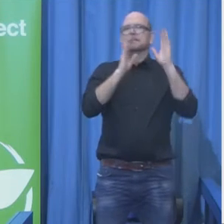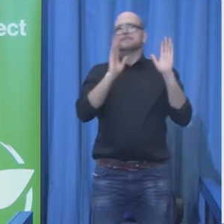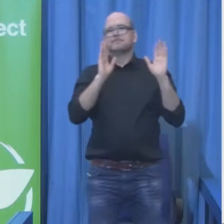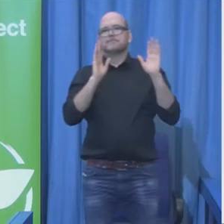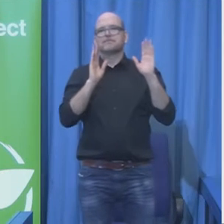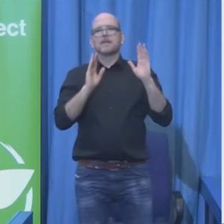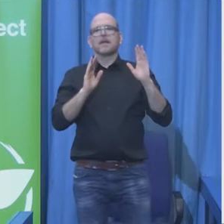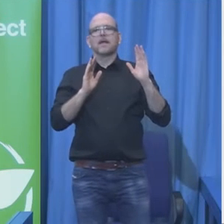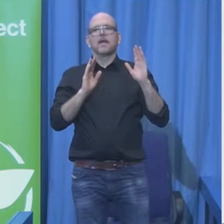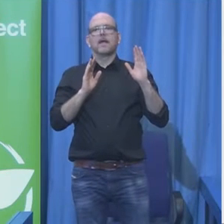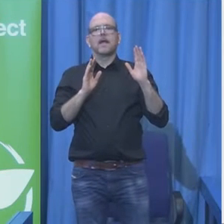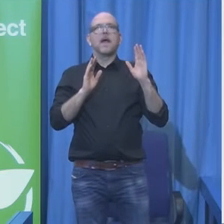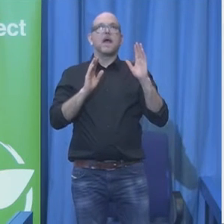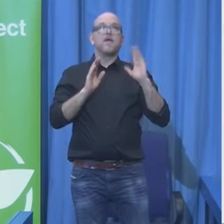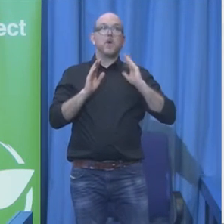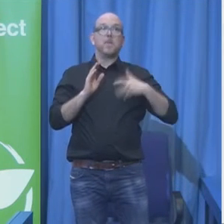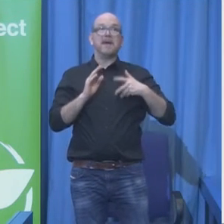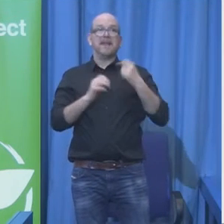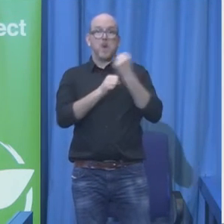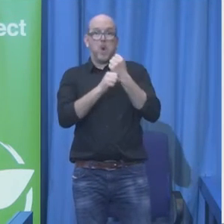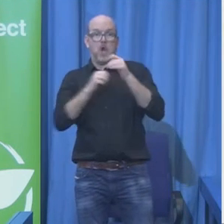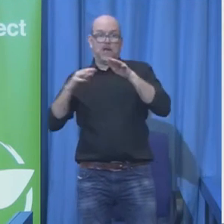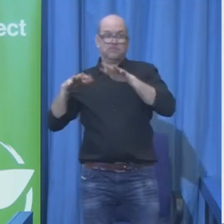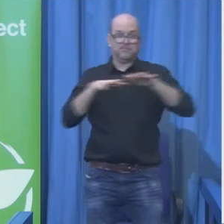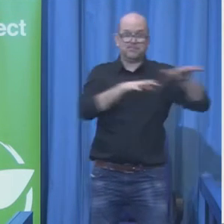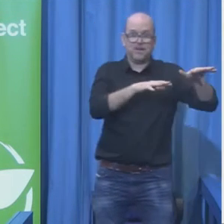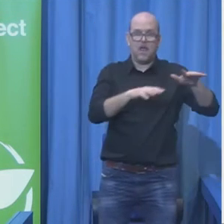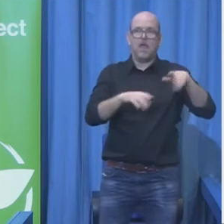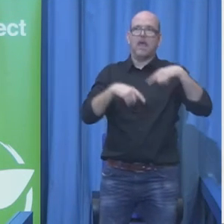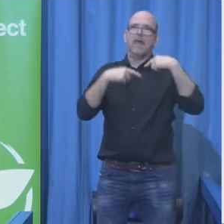that we aspire for. So thank you.